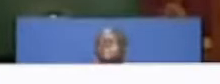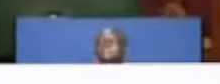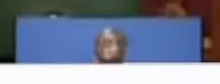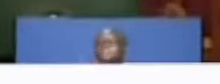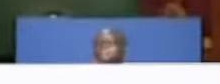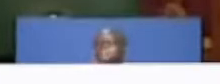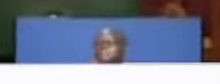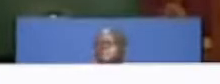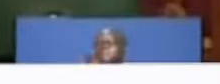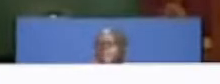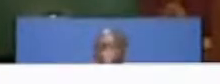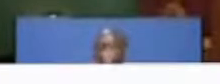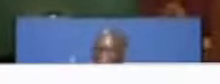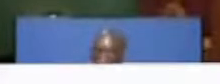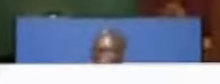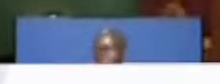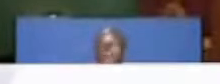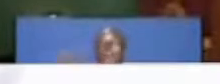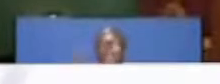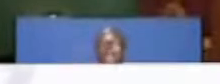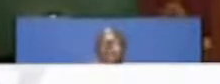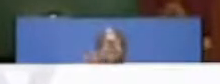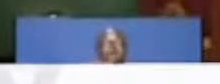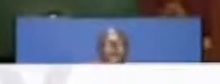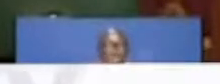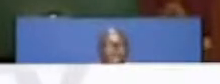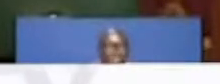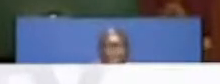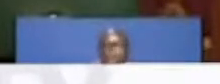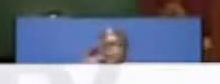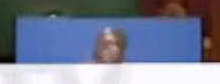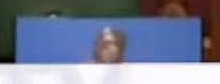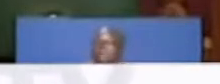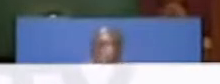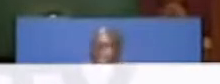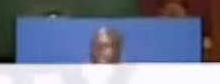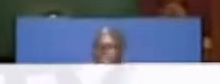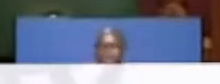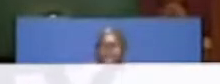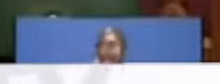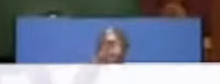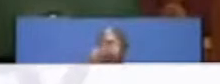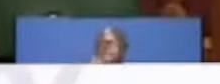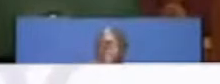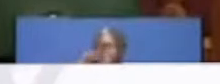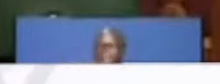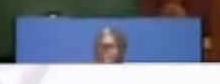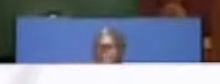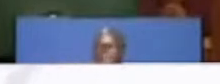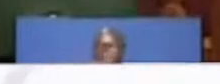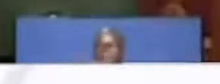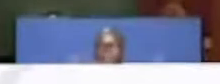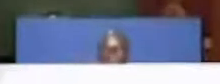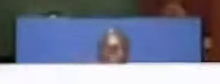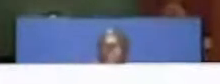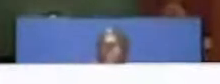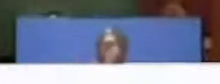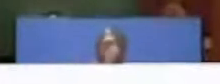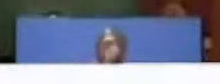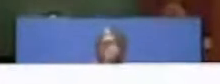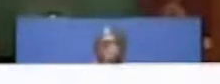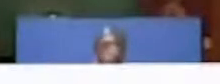virtually linked financiers and beneficiaries. 30,000 households of their population in